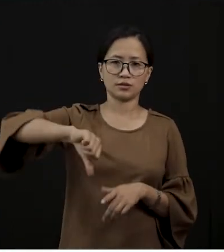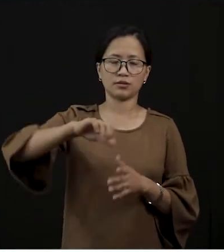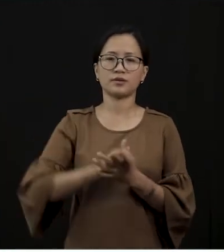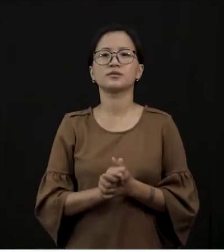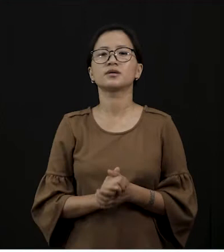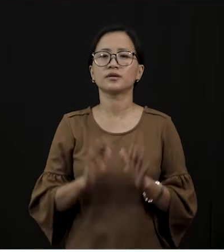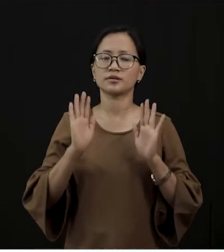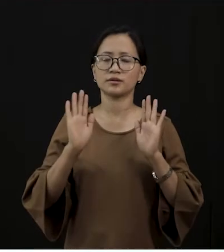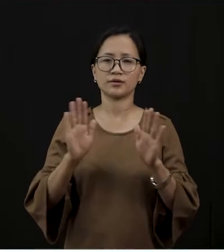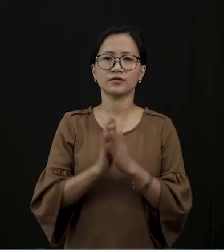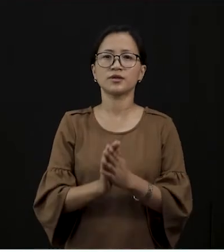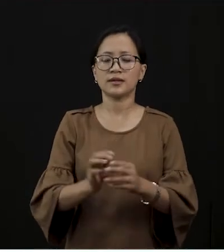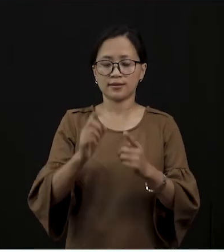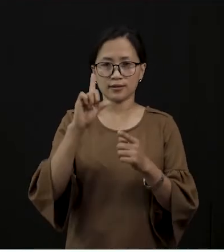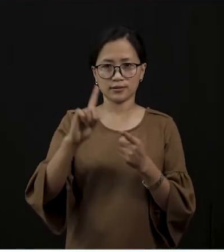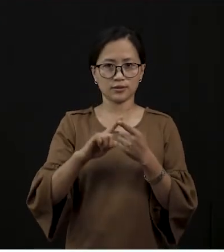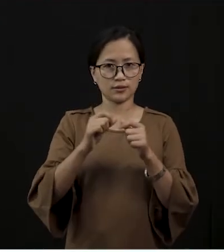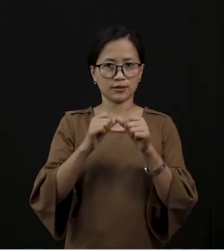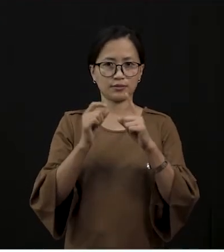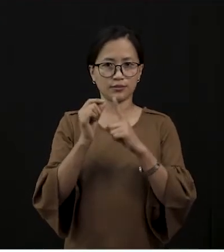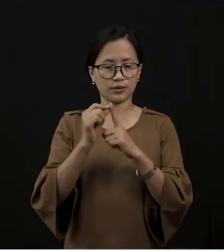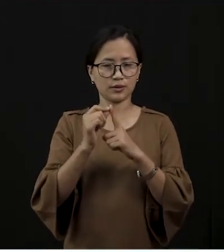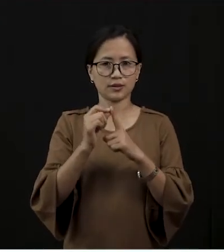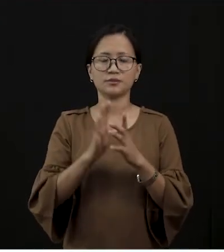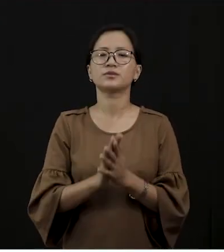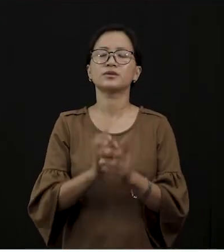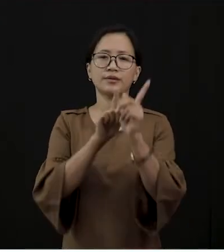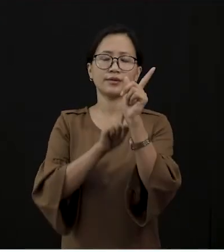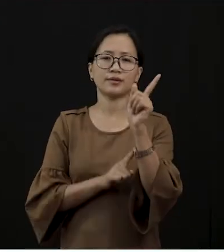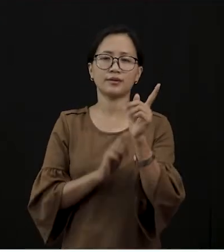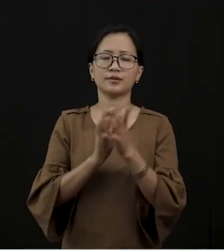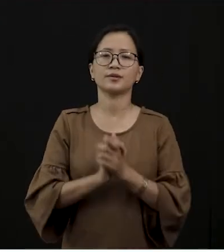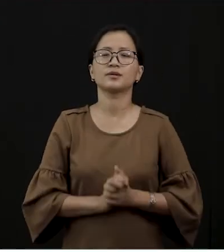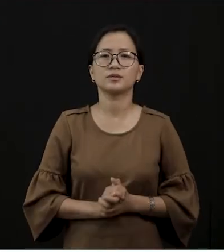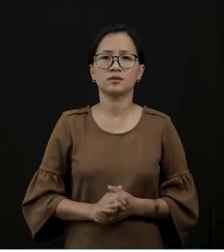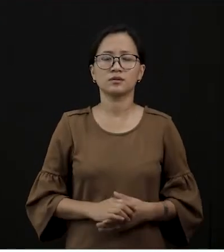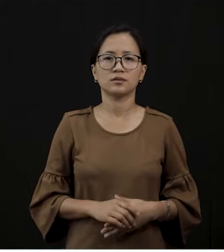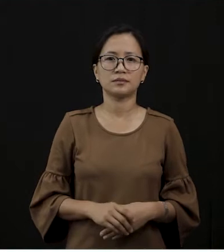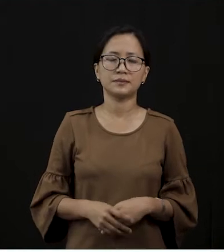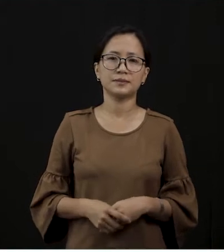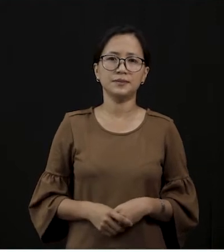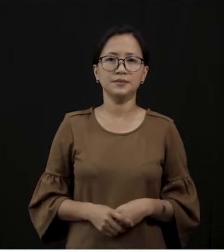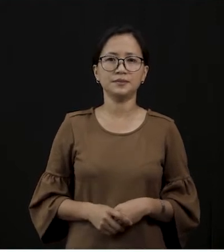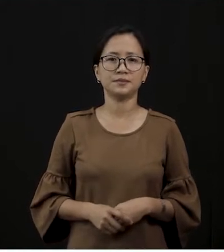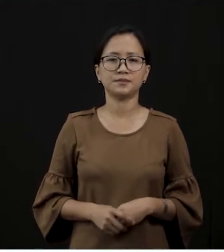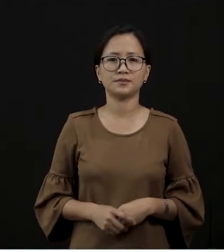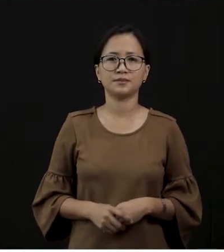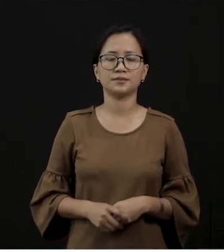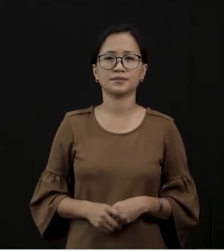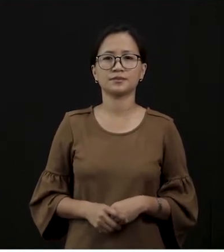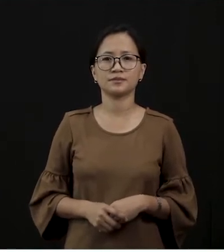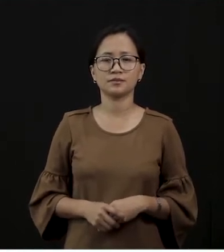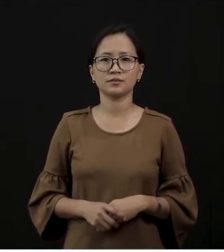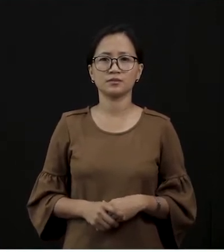leap year. Okay. I repeat. 30 days has September, April, June and November. All